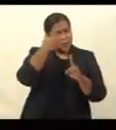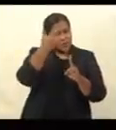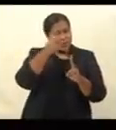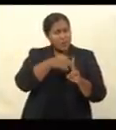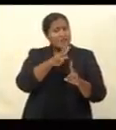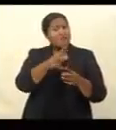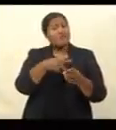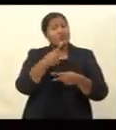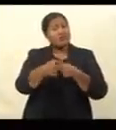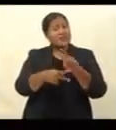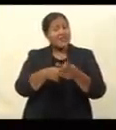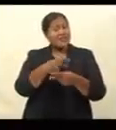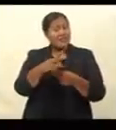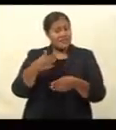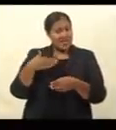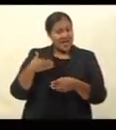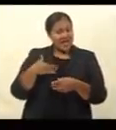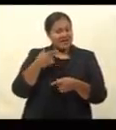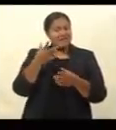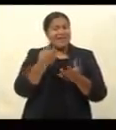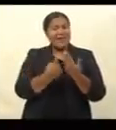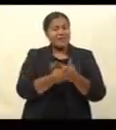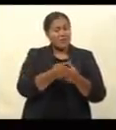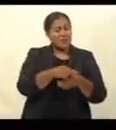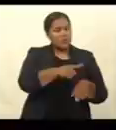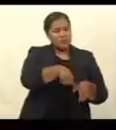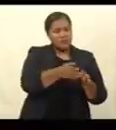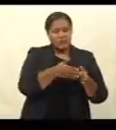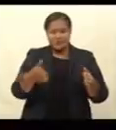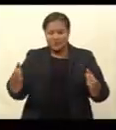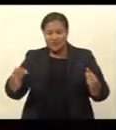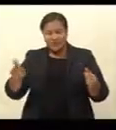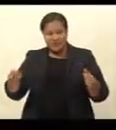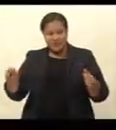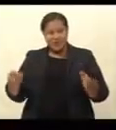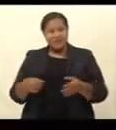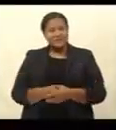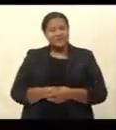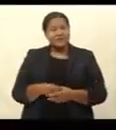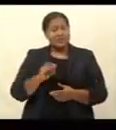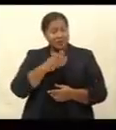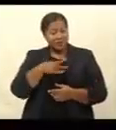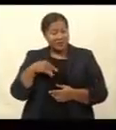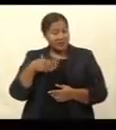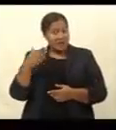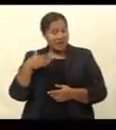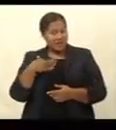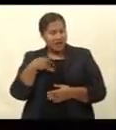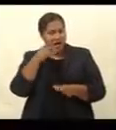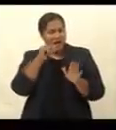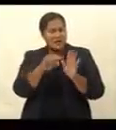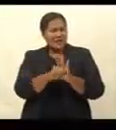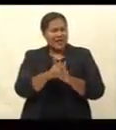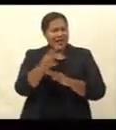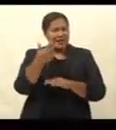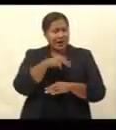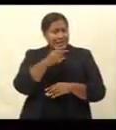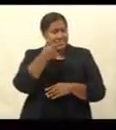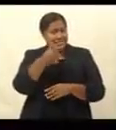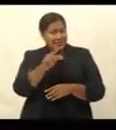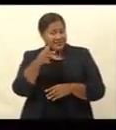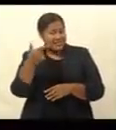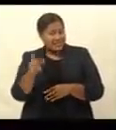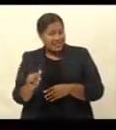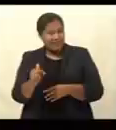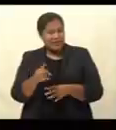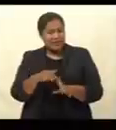of the health ministry in the Suvarnasori corridor. The Ministry of Health has identified 877 contacts of